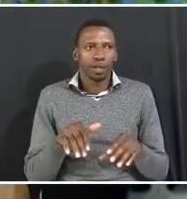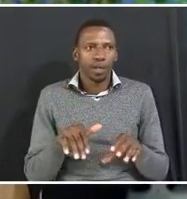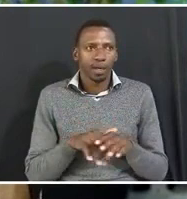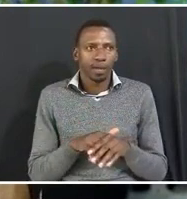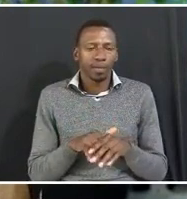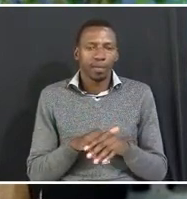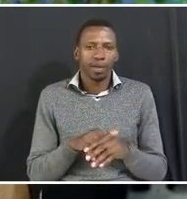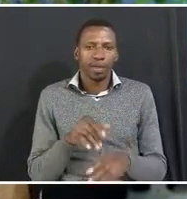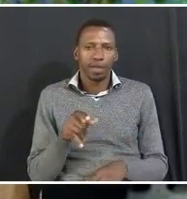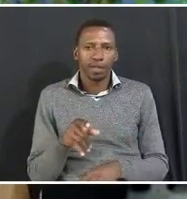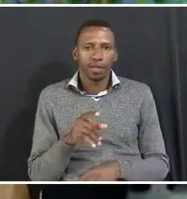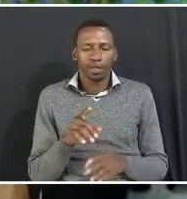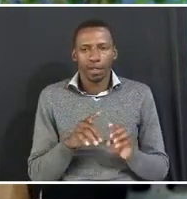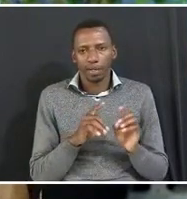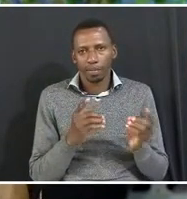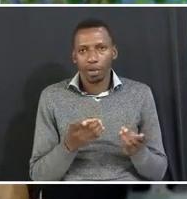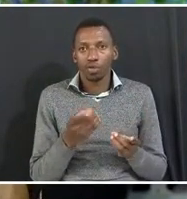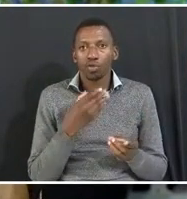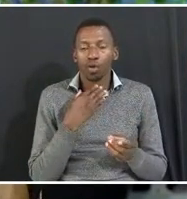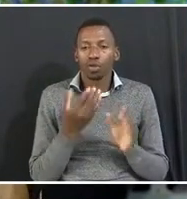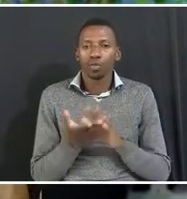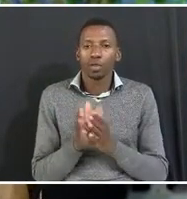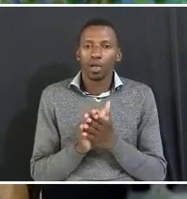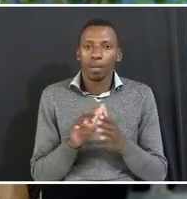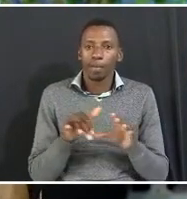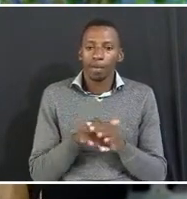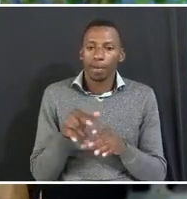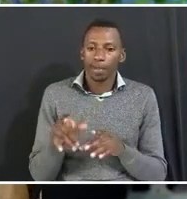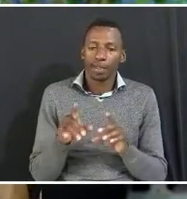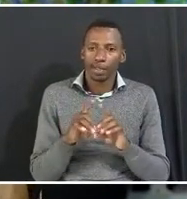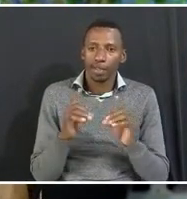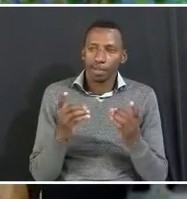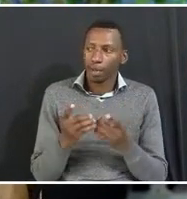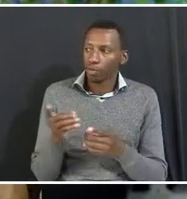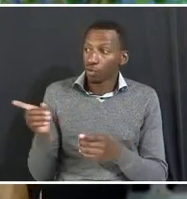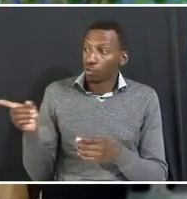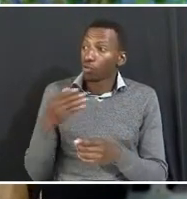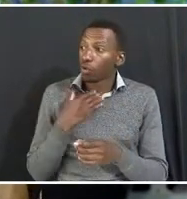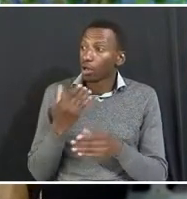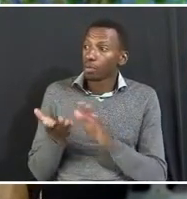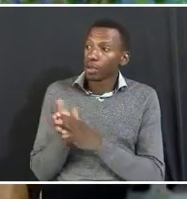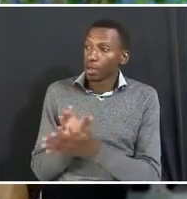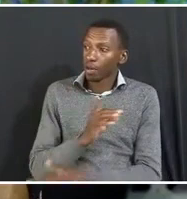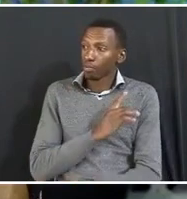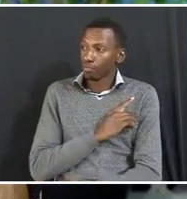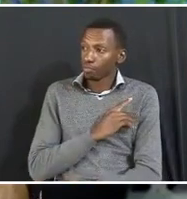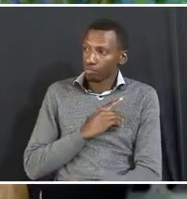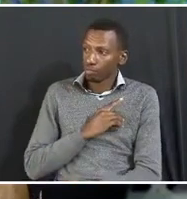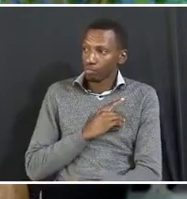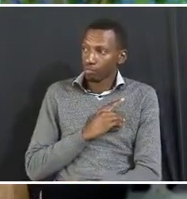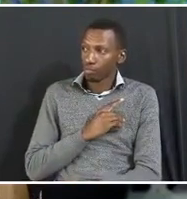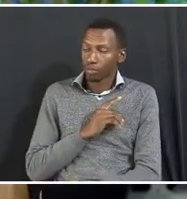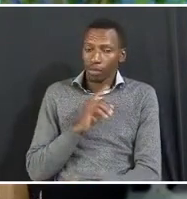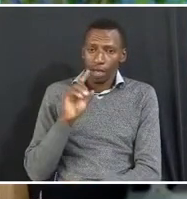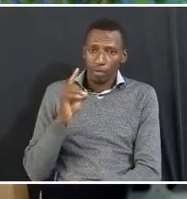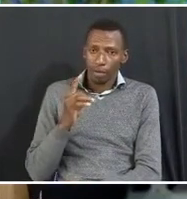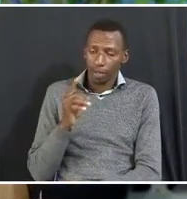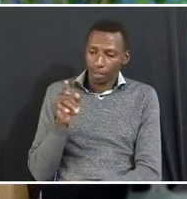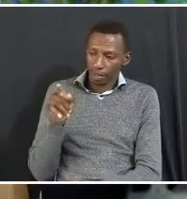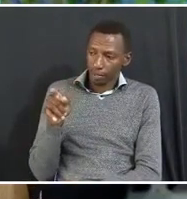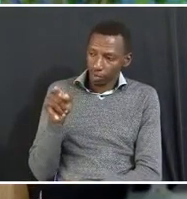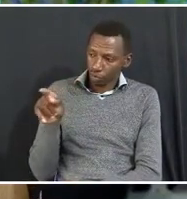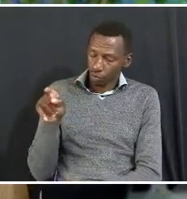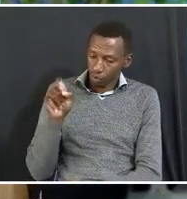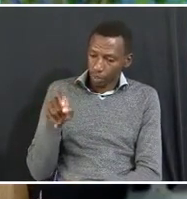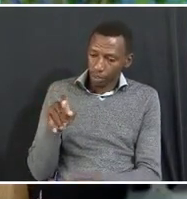department. To become a member of this department, first and foremost, the person has to be a member of this